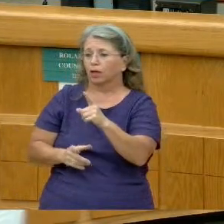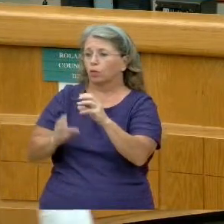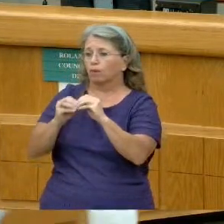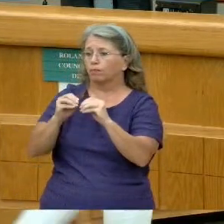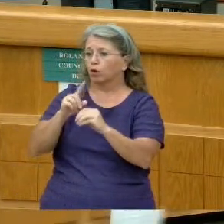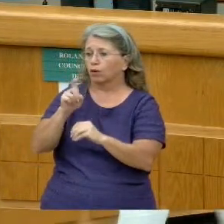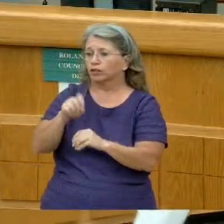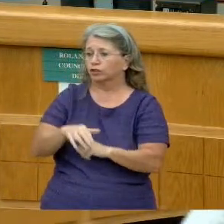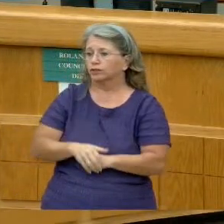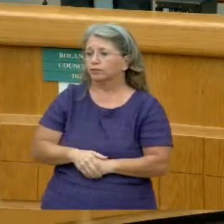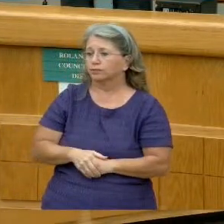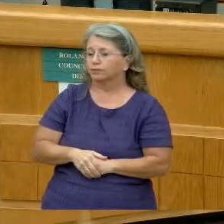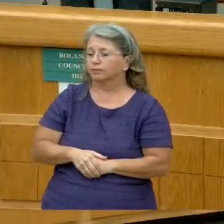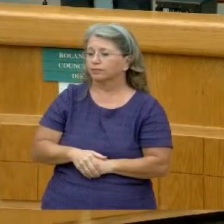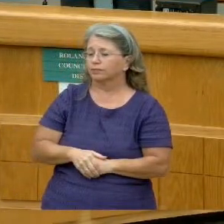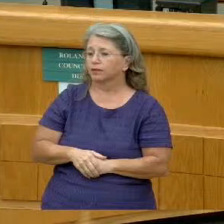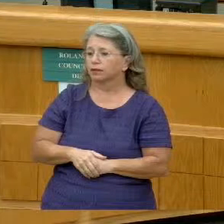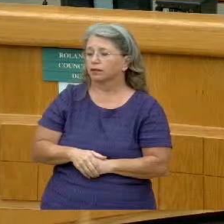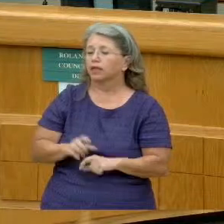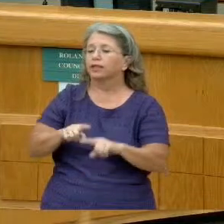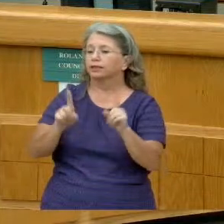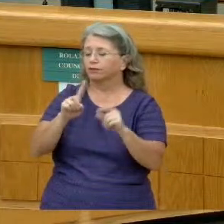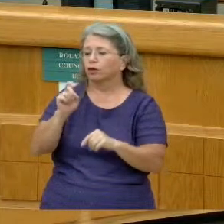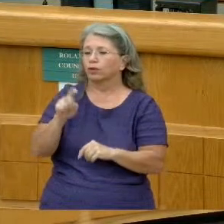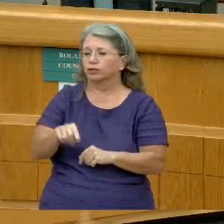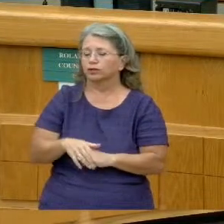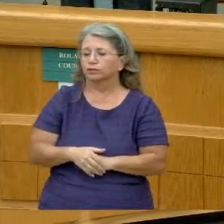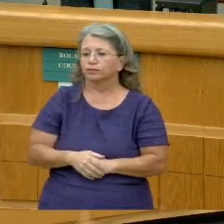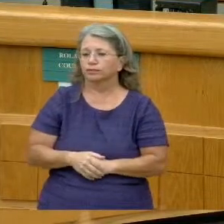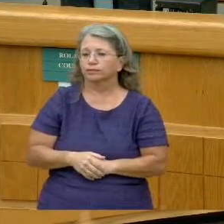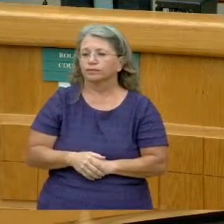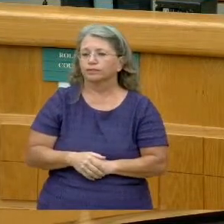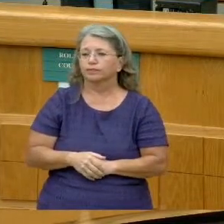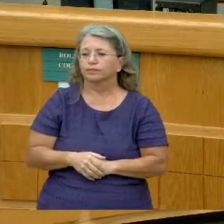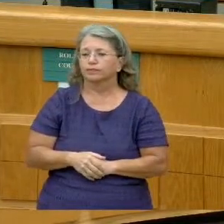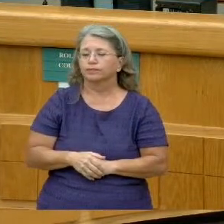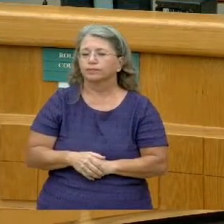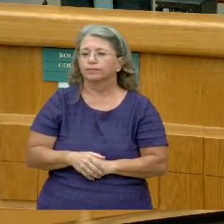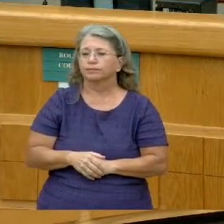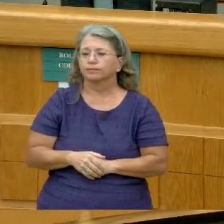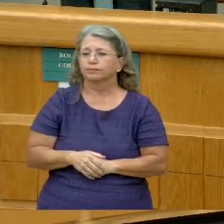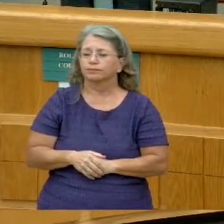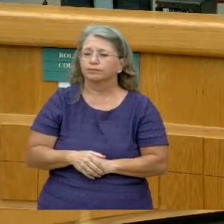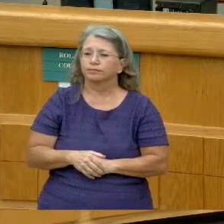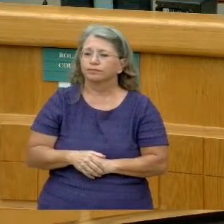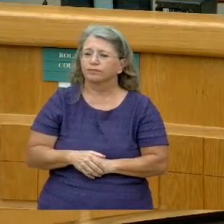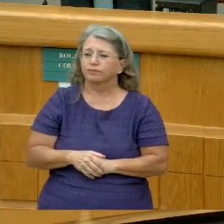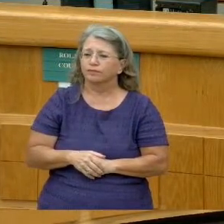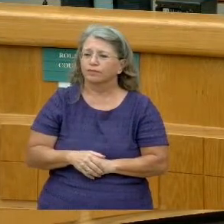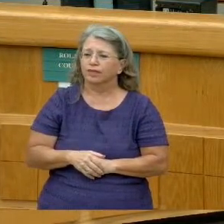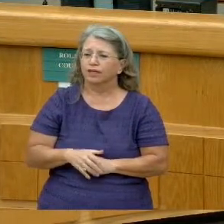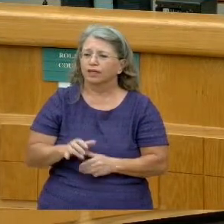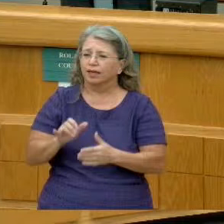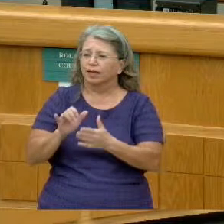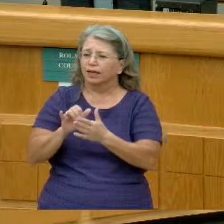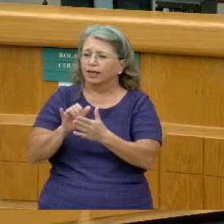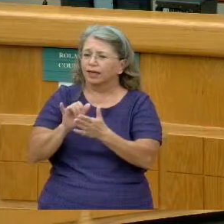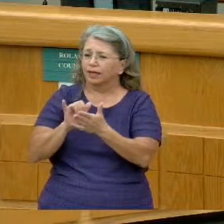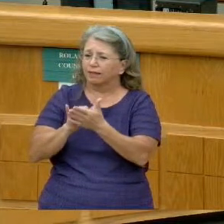Follow up? Okay. Well, not a follow-up, just, Oh, okay. as far as that testing that you said was gonna start